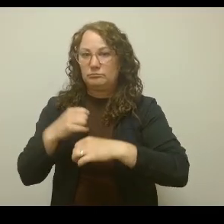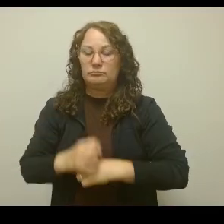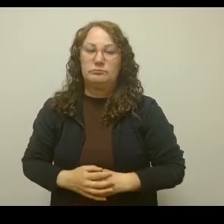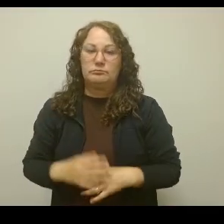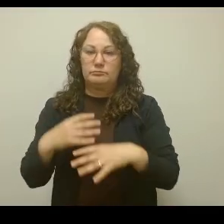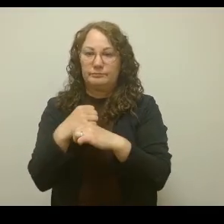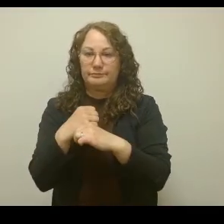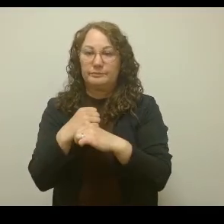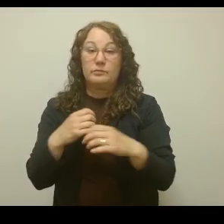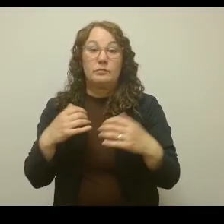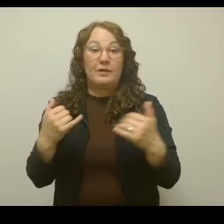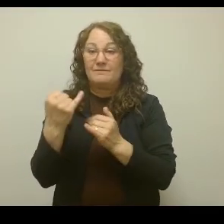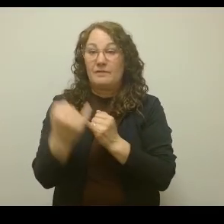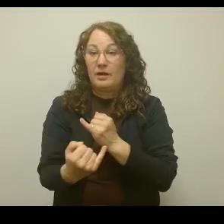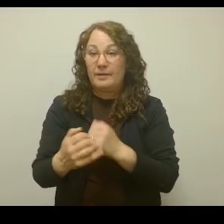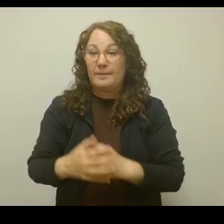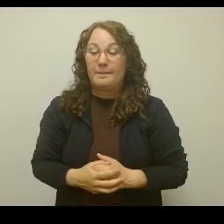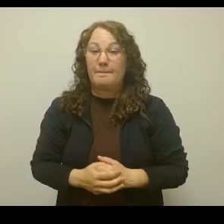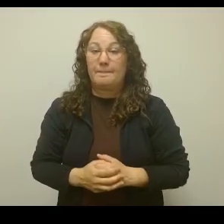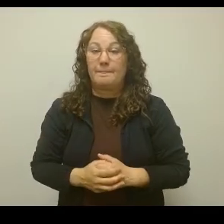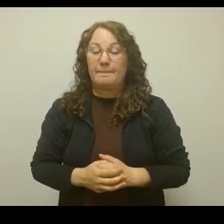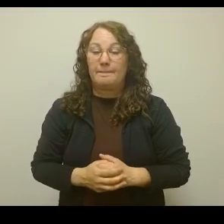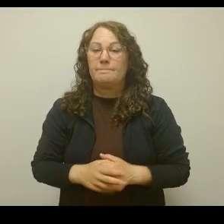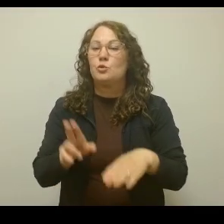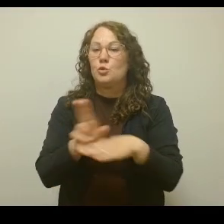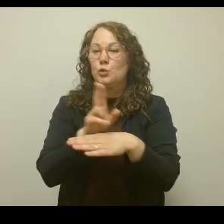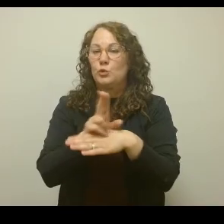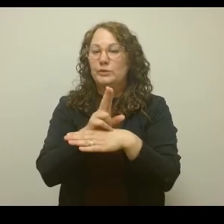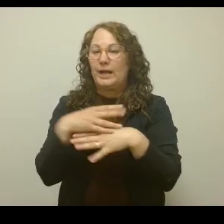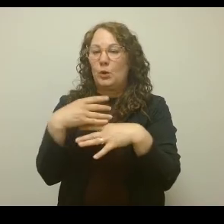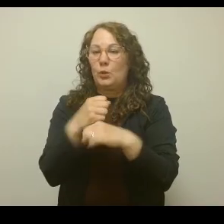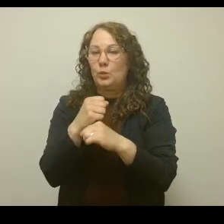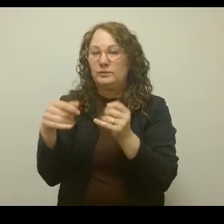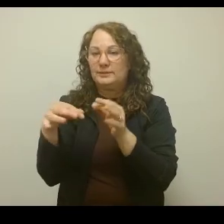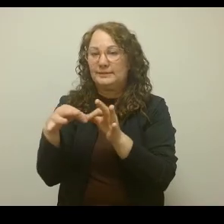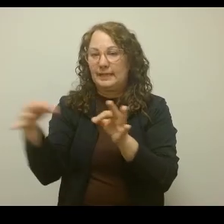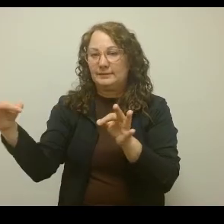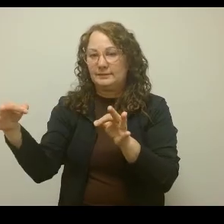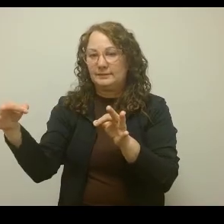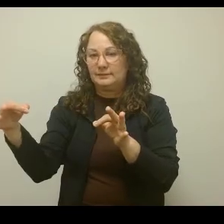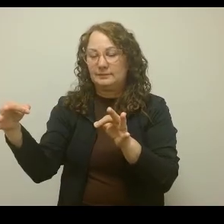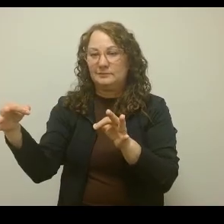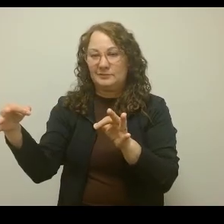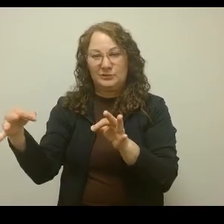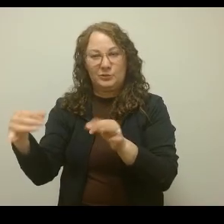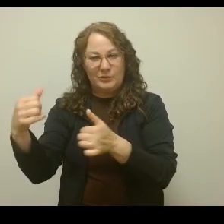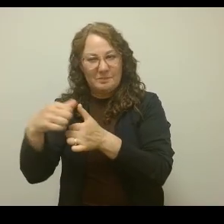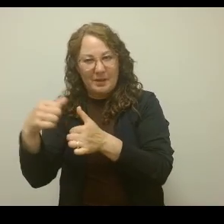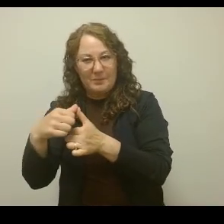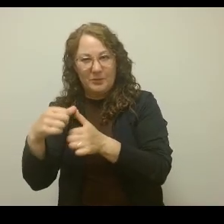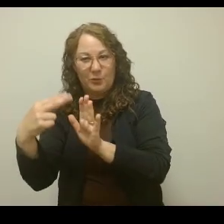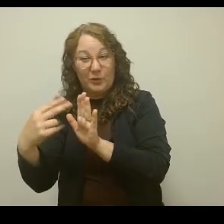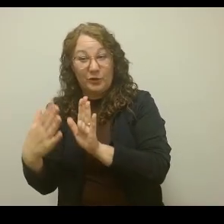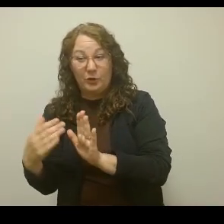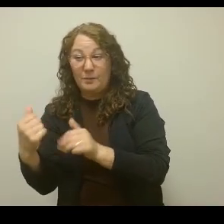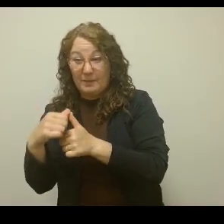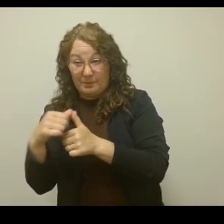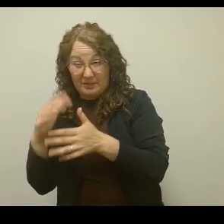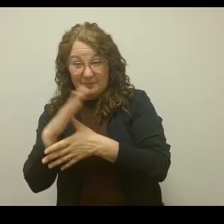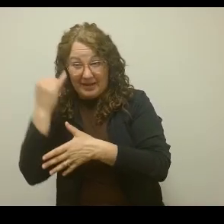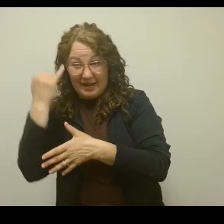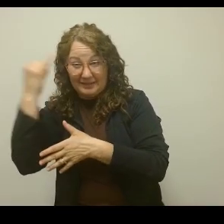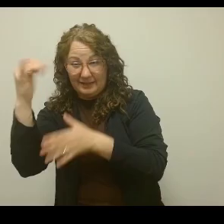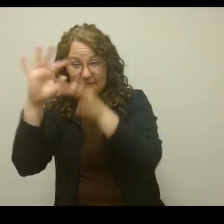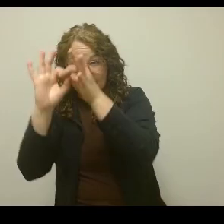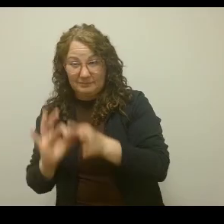And then finally, use a concluding sentence that reminds the reader of the main idea of the text. So what might